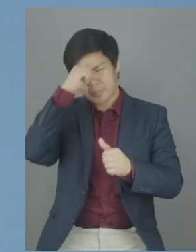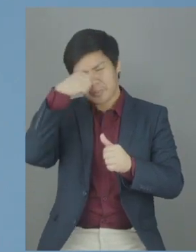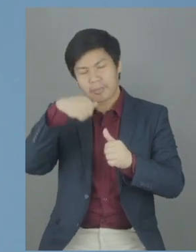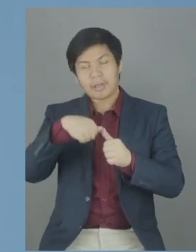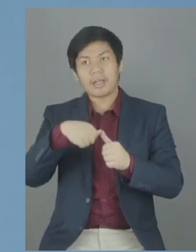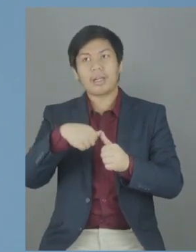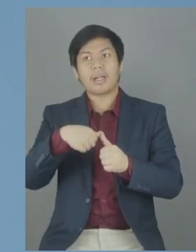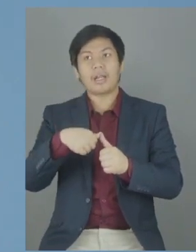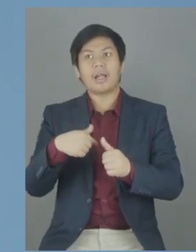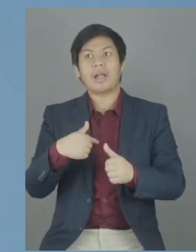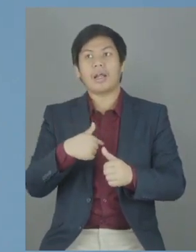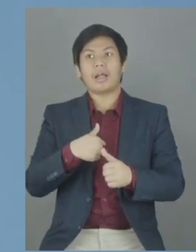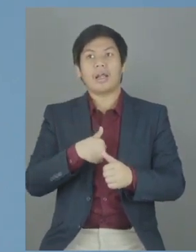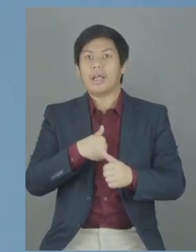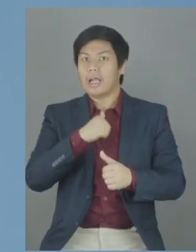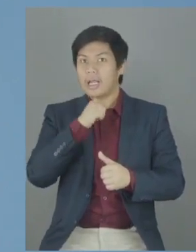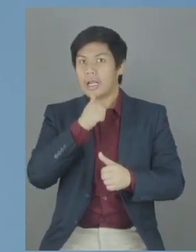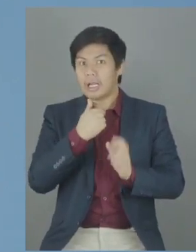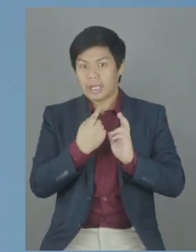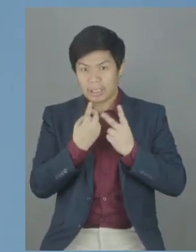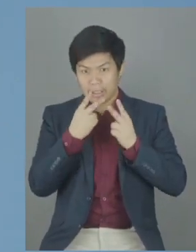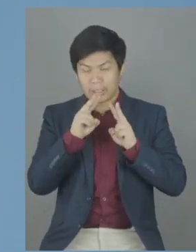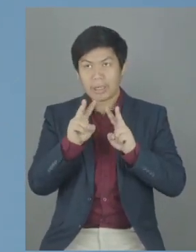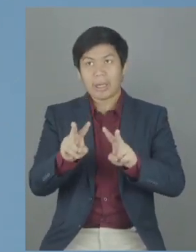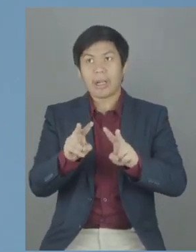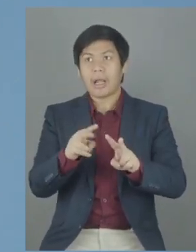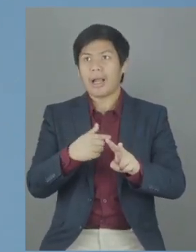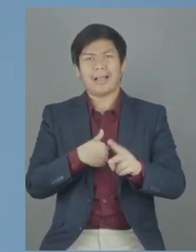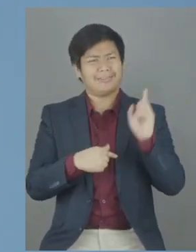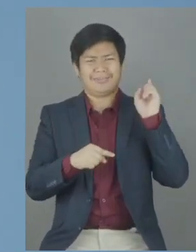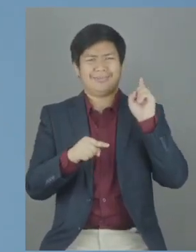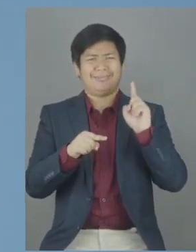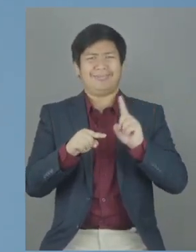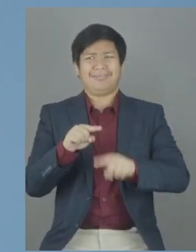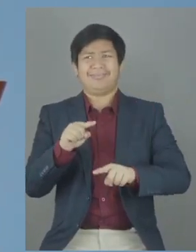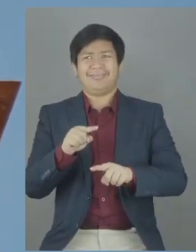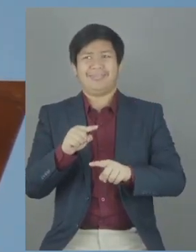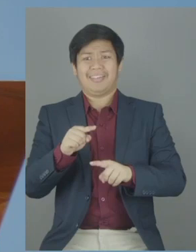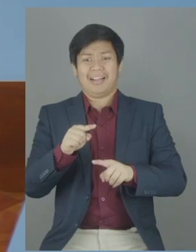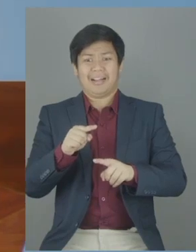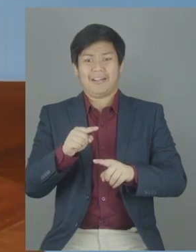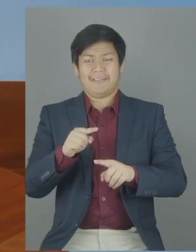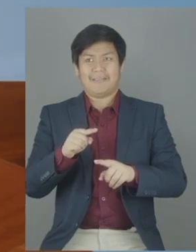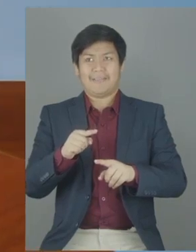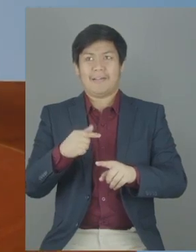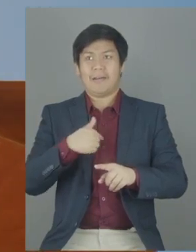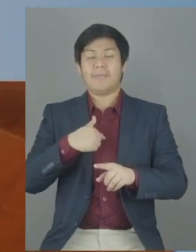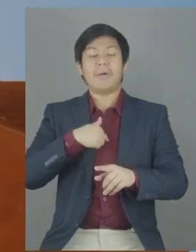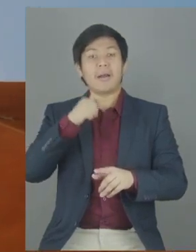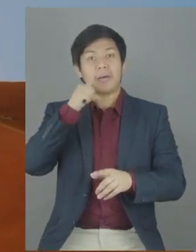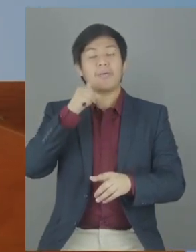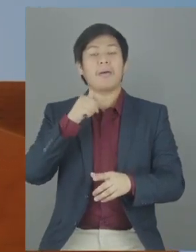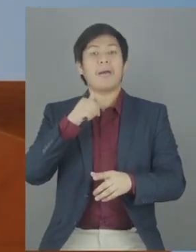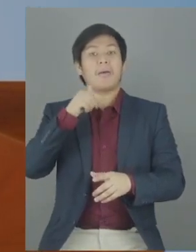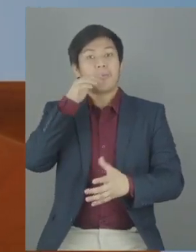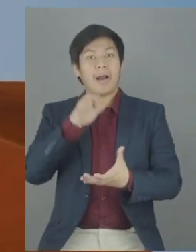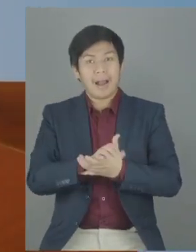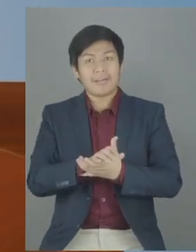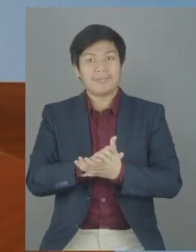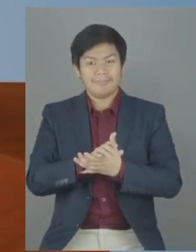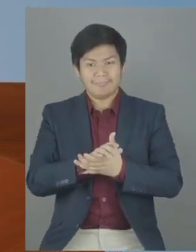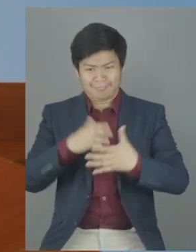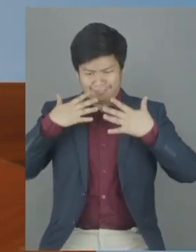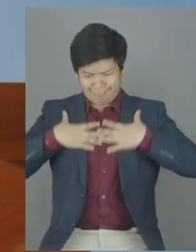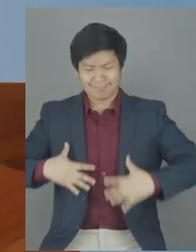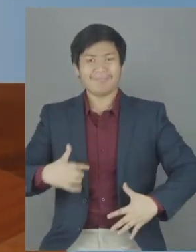I did not look good because I don't know how to even style myself today. It's my wife who makes that decision.